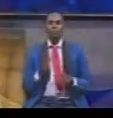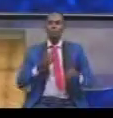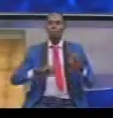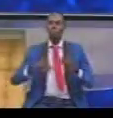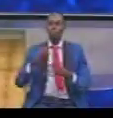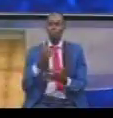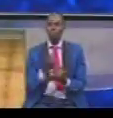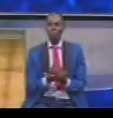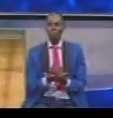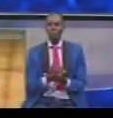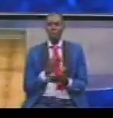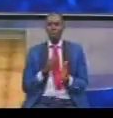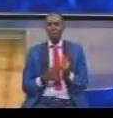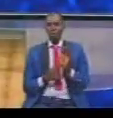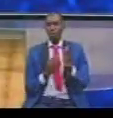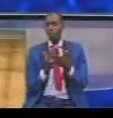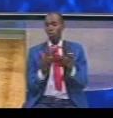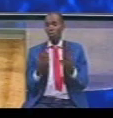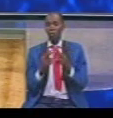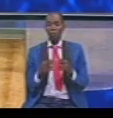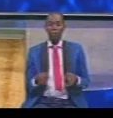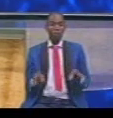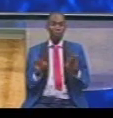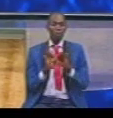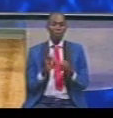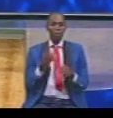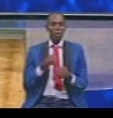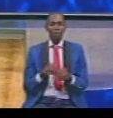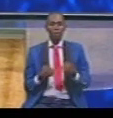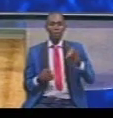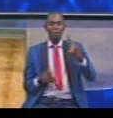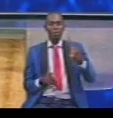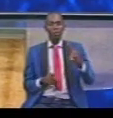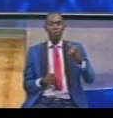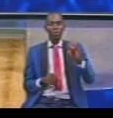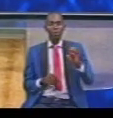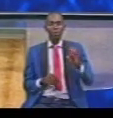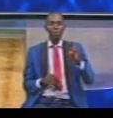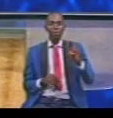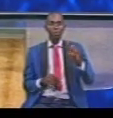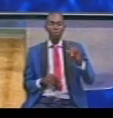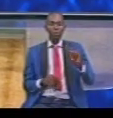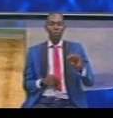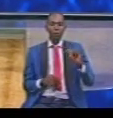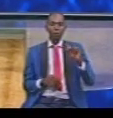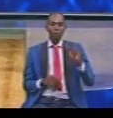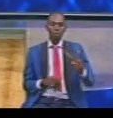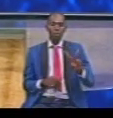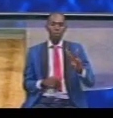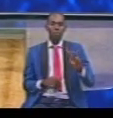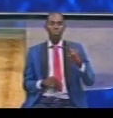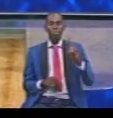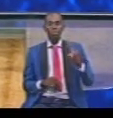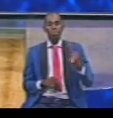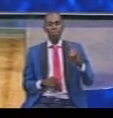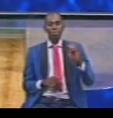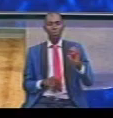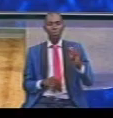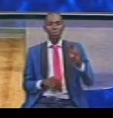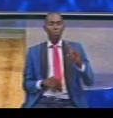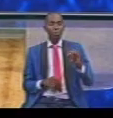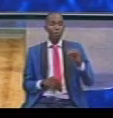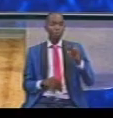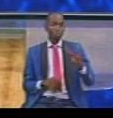important. Please pay attention. In Deuteronomy chapter 2, Deuteronomy chapter 2,